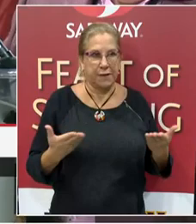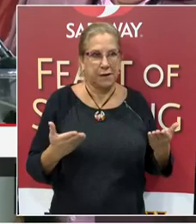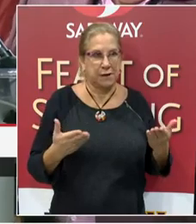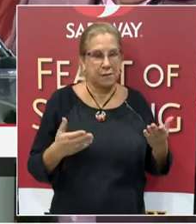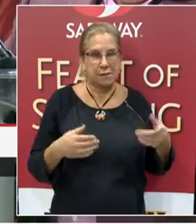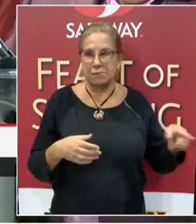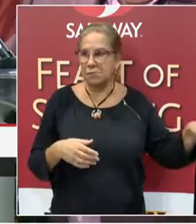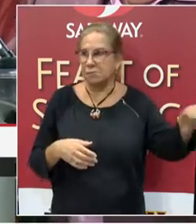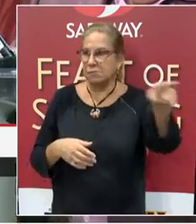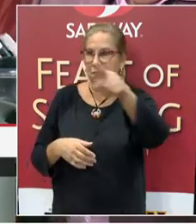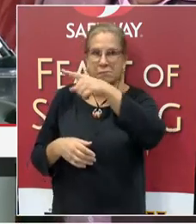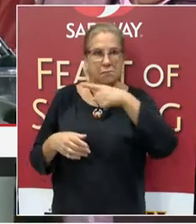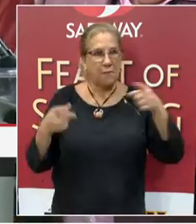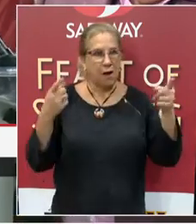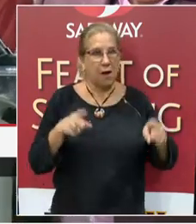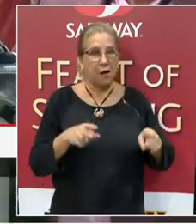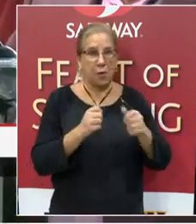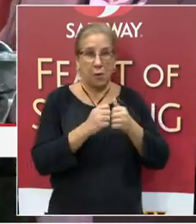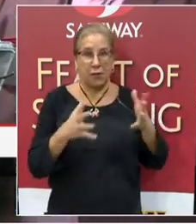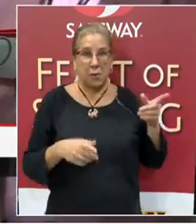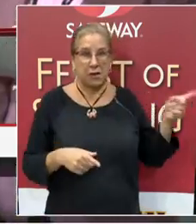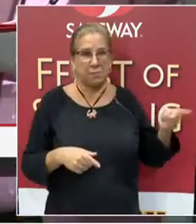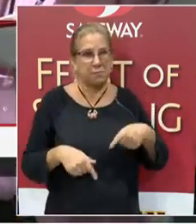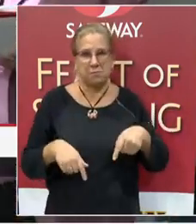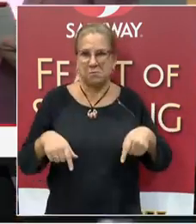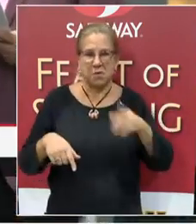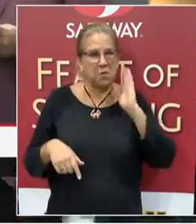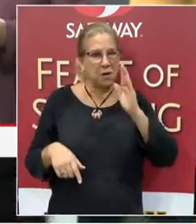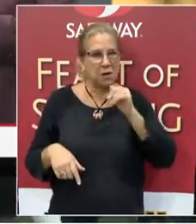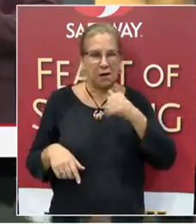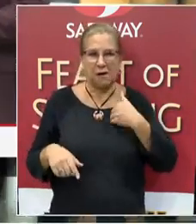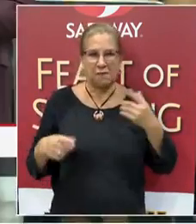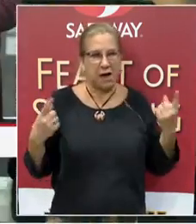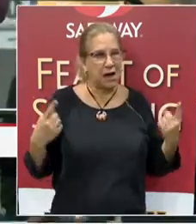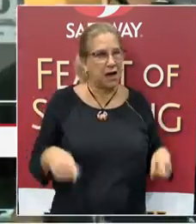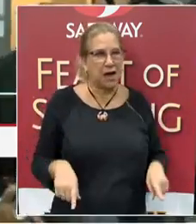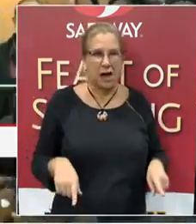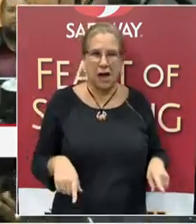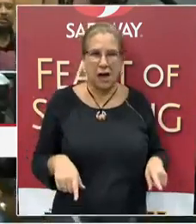of the District of Columbia. Hey!